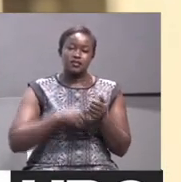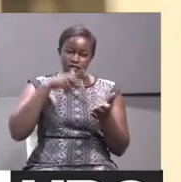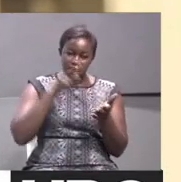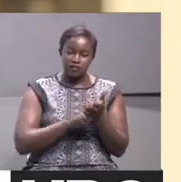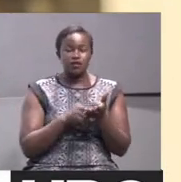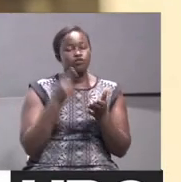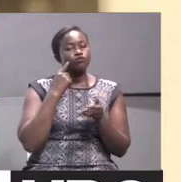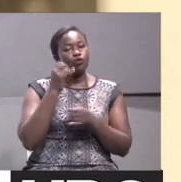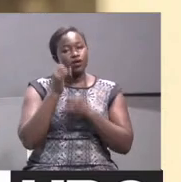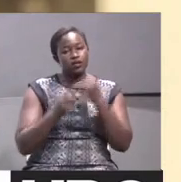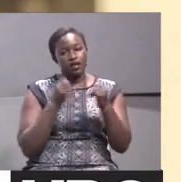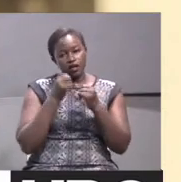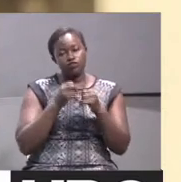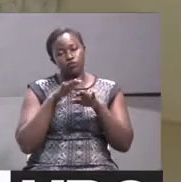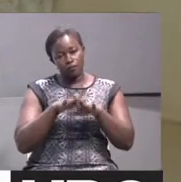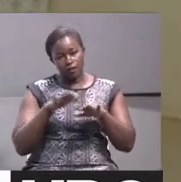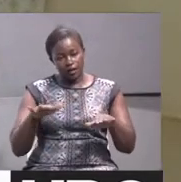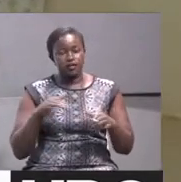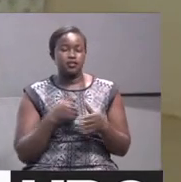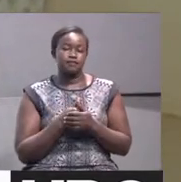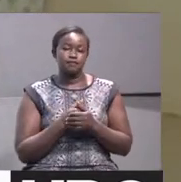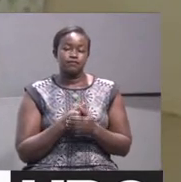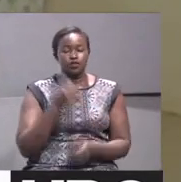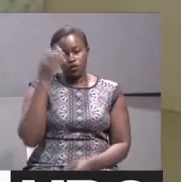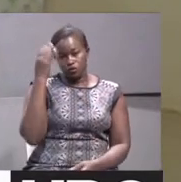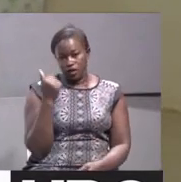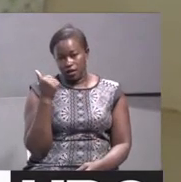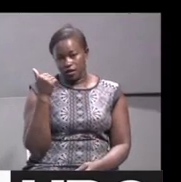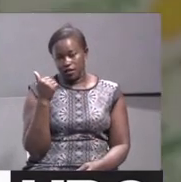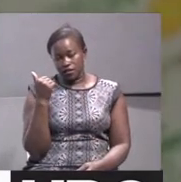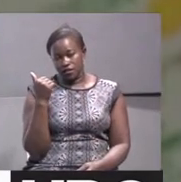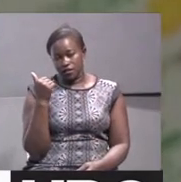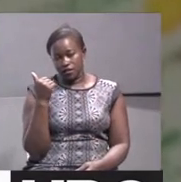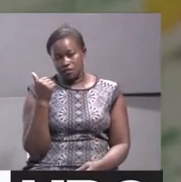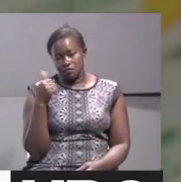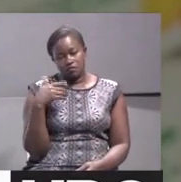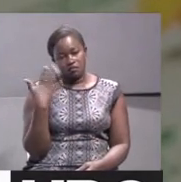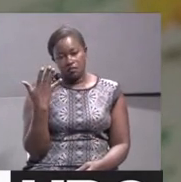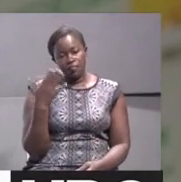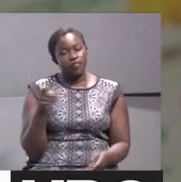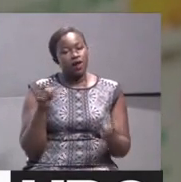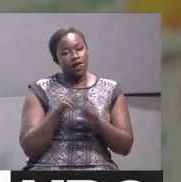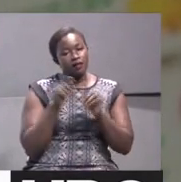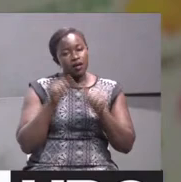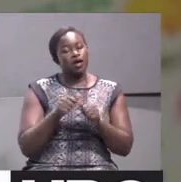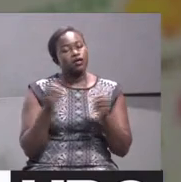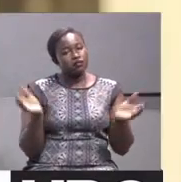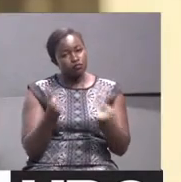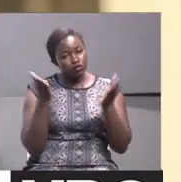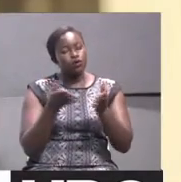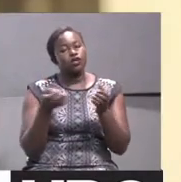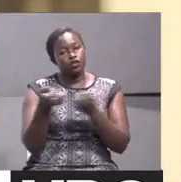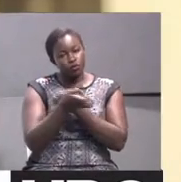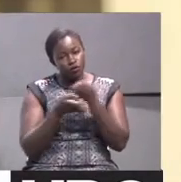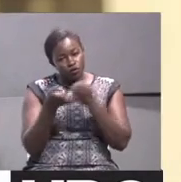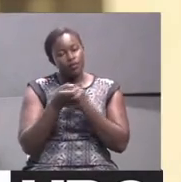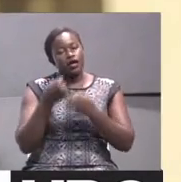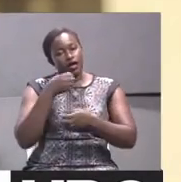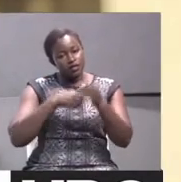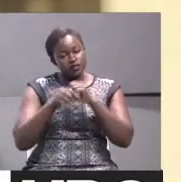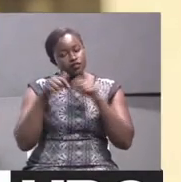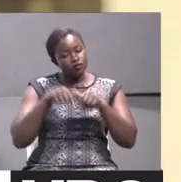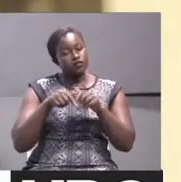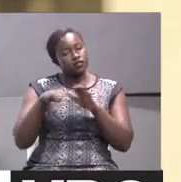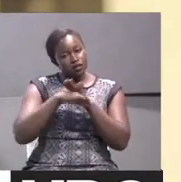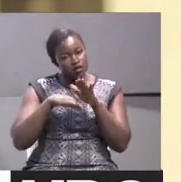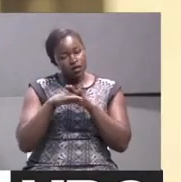for international markets so that at least they boost the economic activities of this area, because this area is known